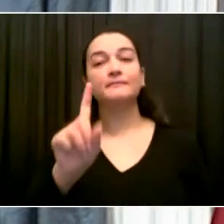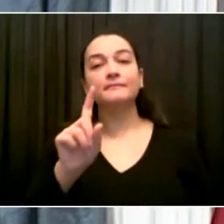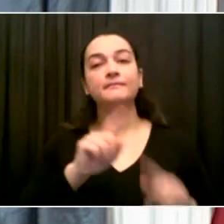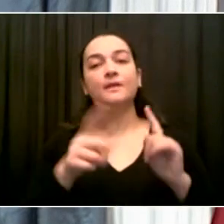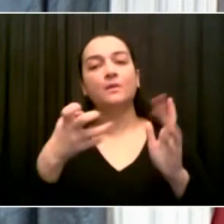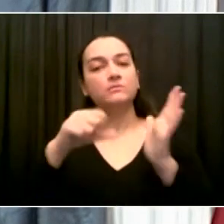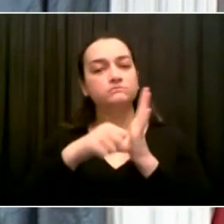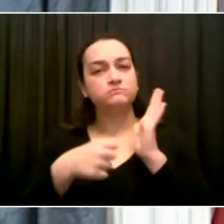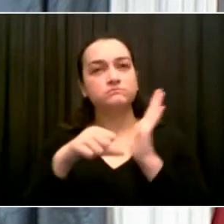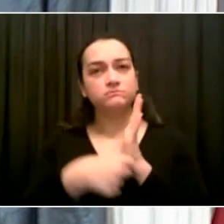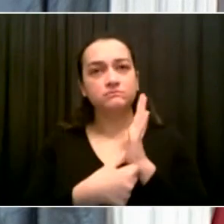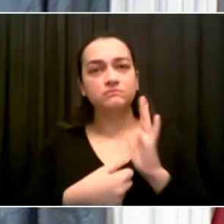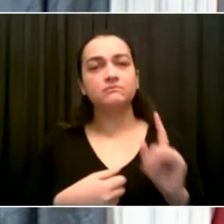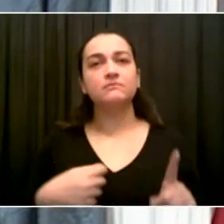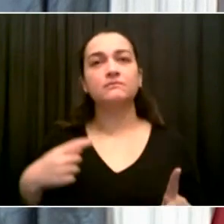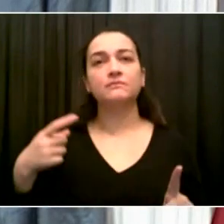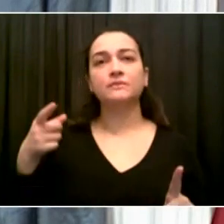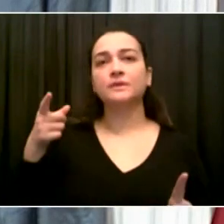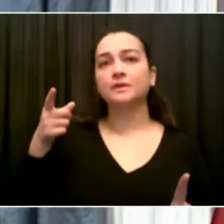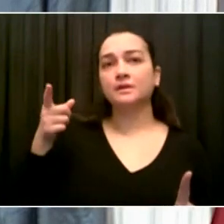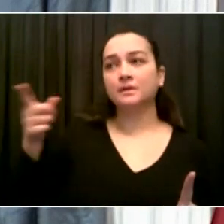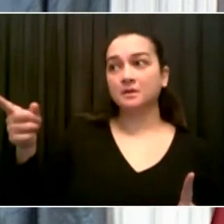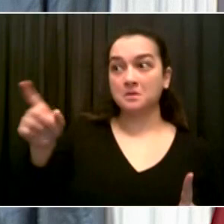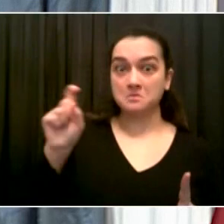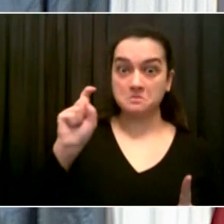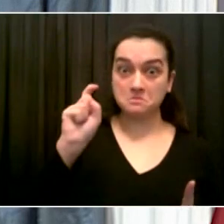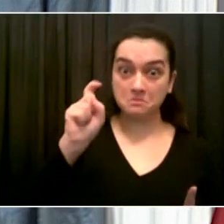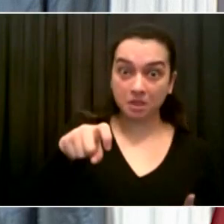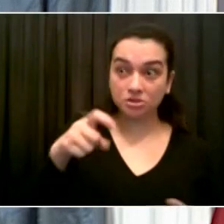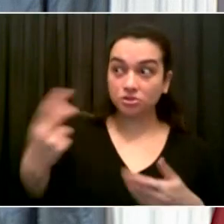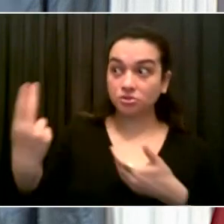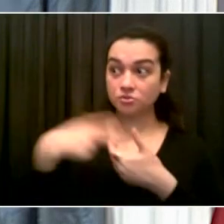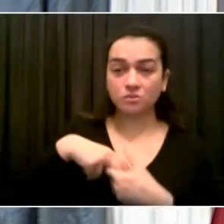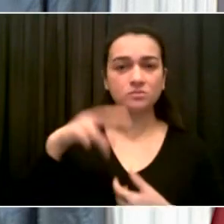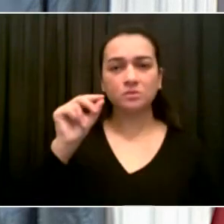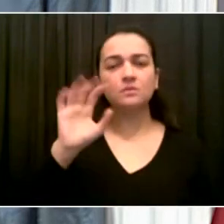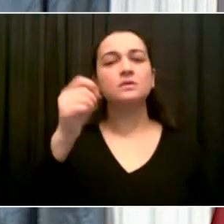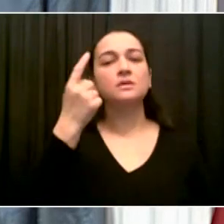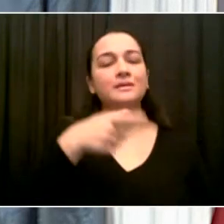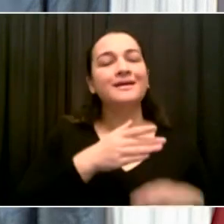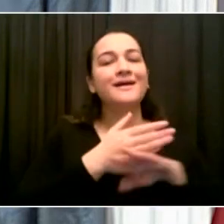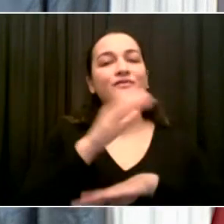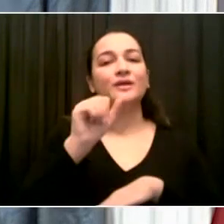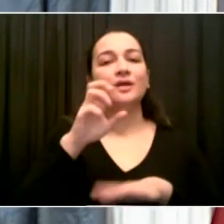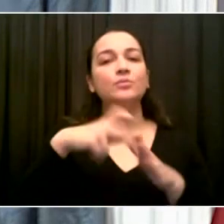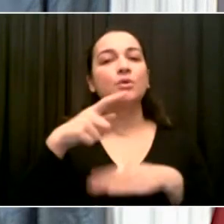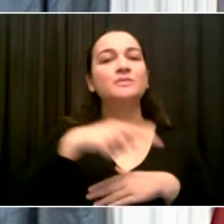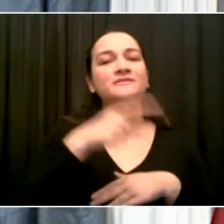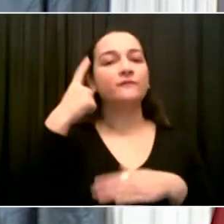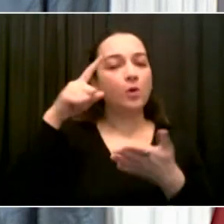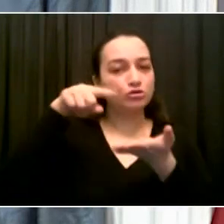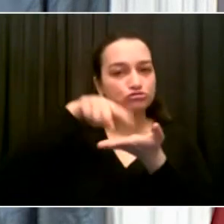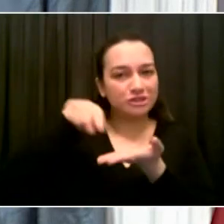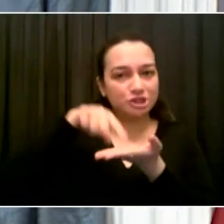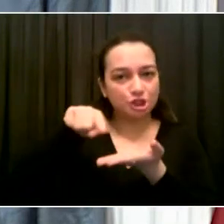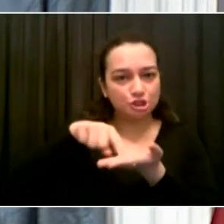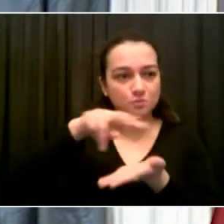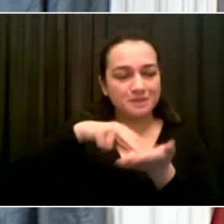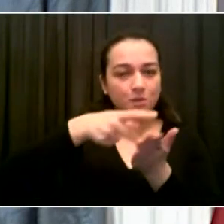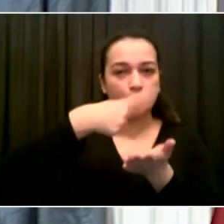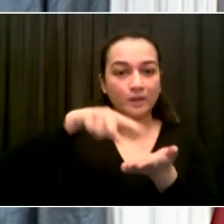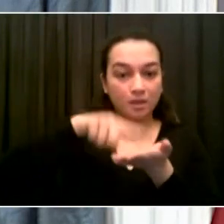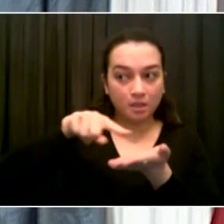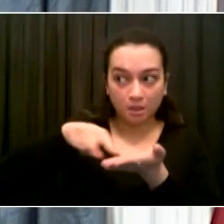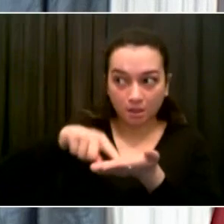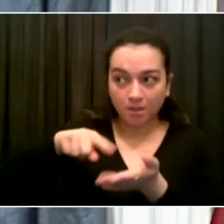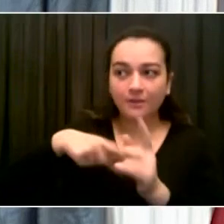able to actually work with these patients on a day-to-day, week-to-week, month-to-month basis. I will also offer Dr. Katz or Dr.